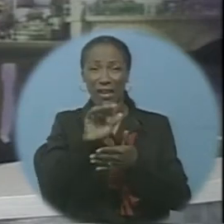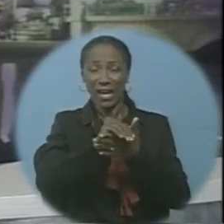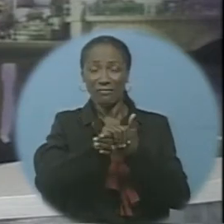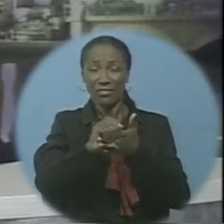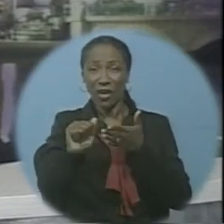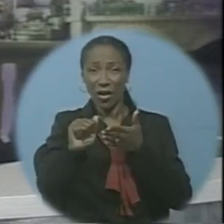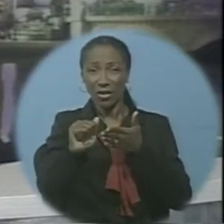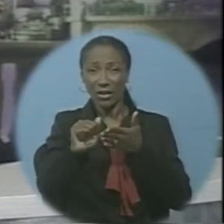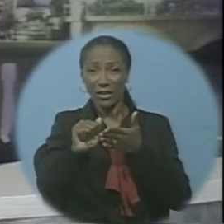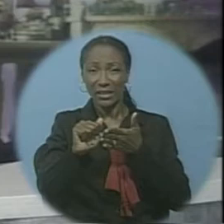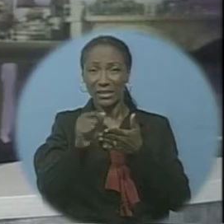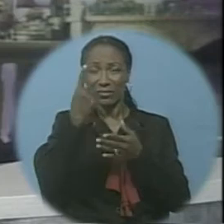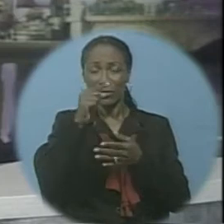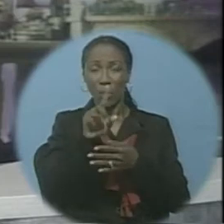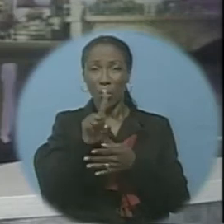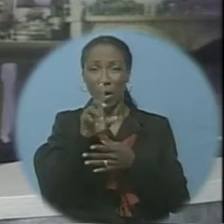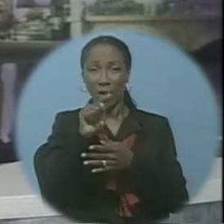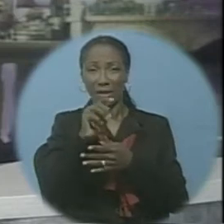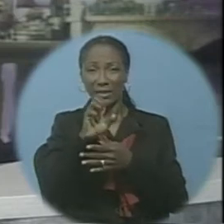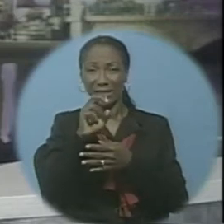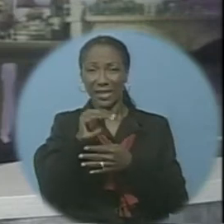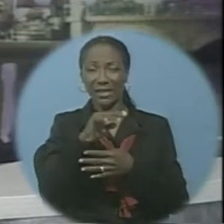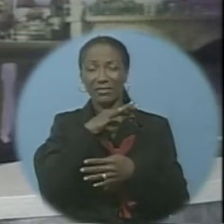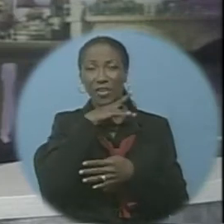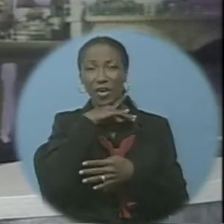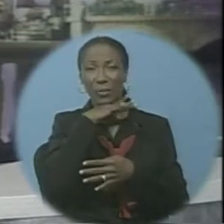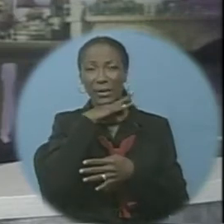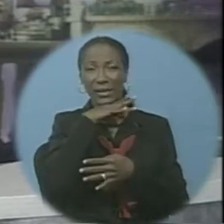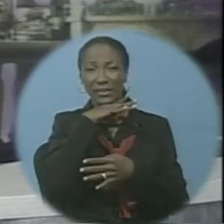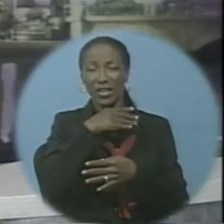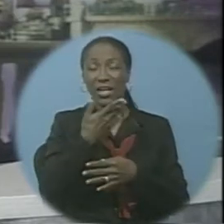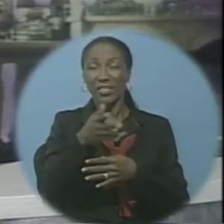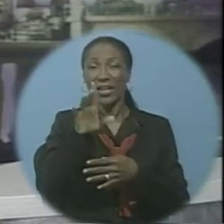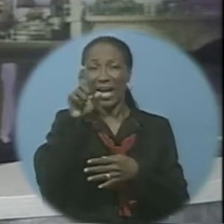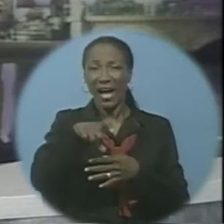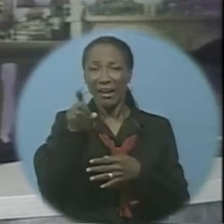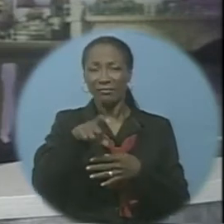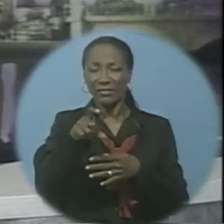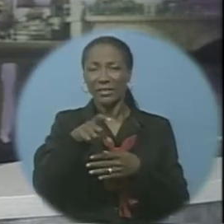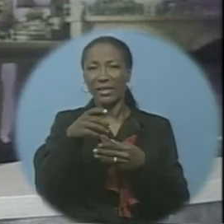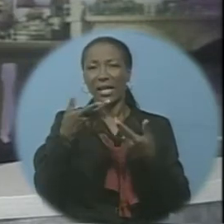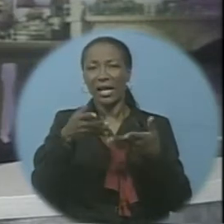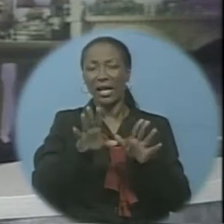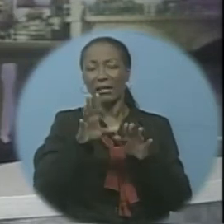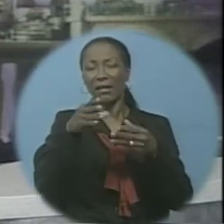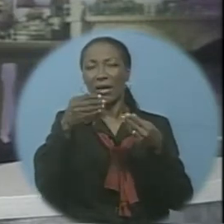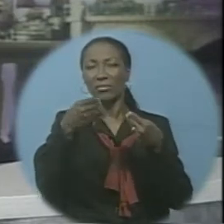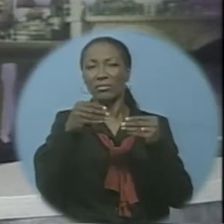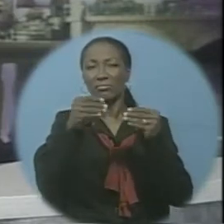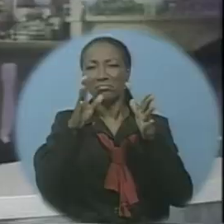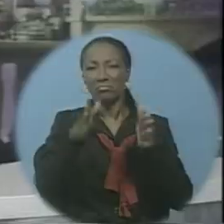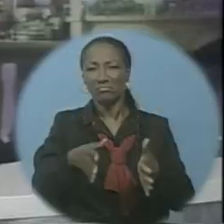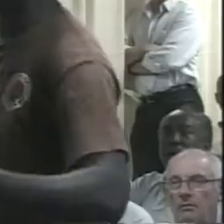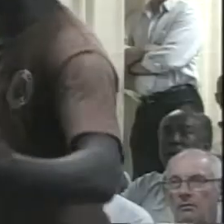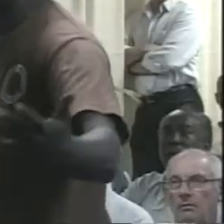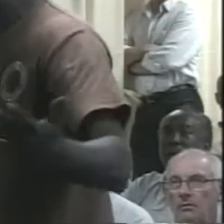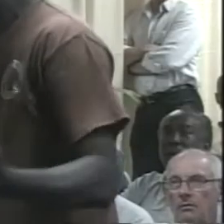to the Sanitation Services Authority. They say they will be forced to pass it on to consumers. Scores of them